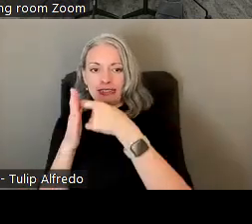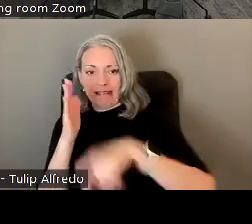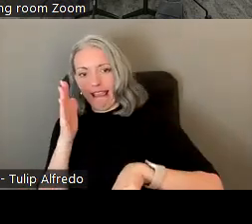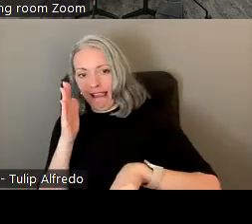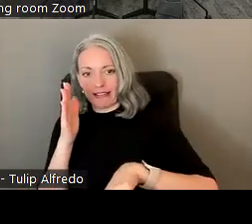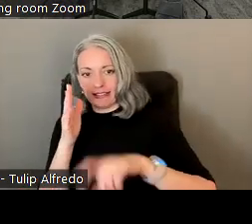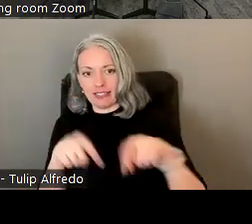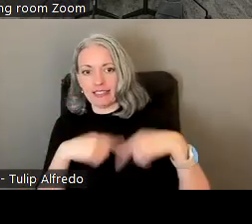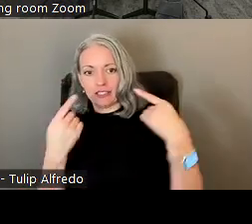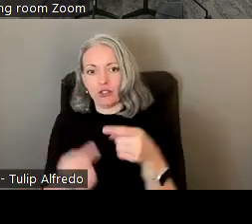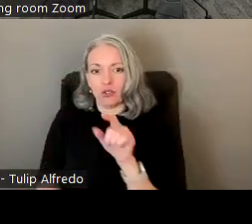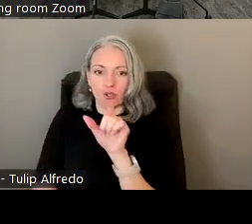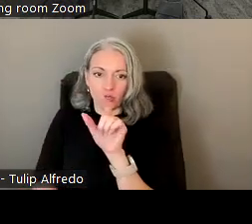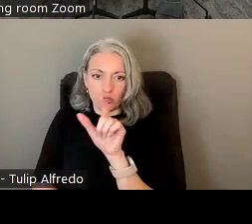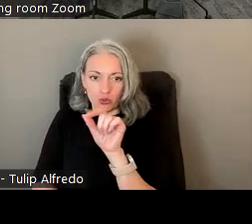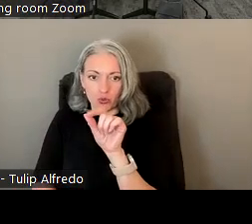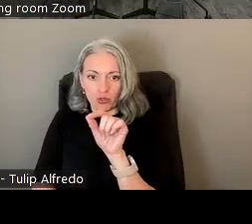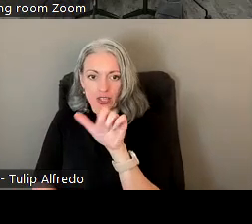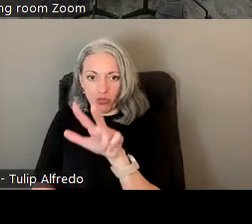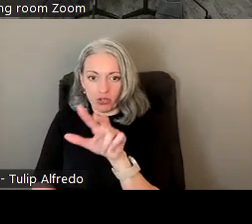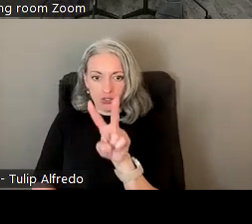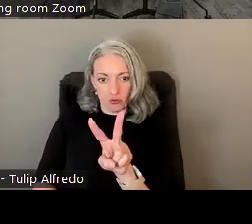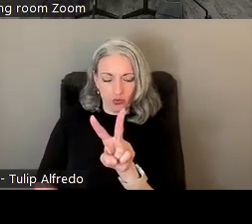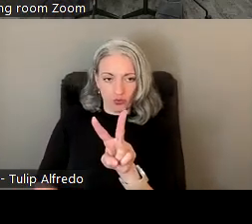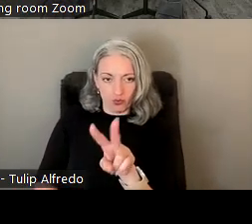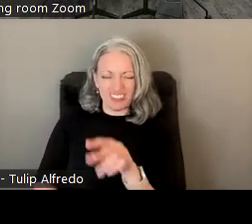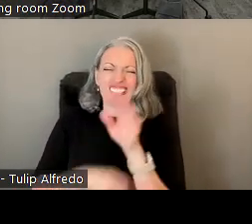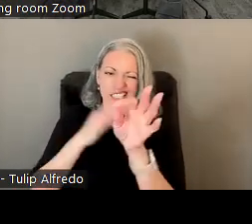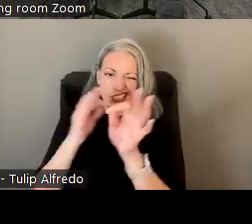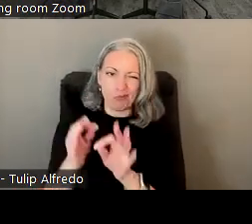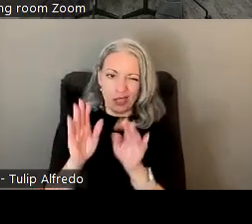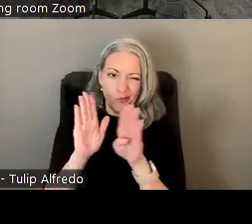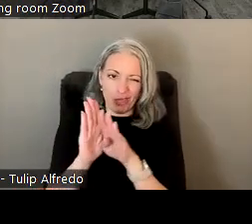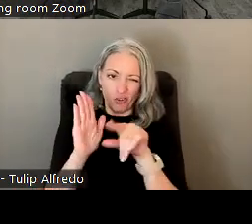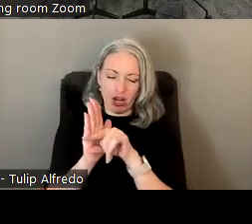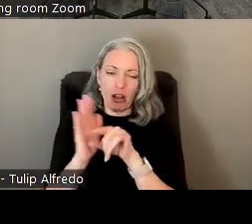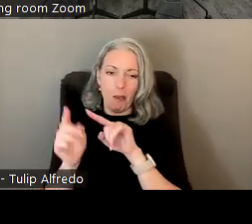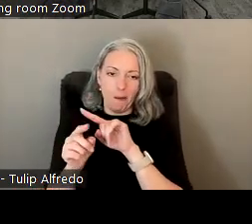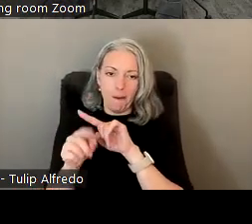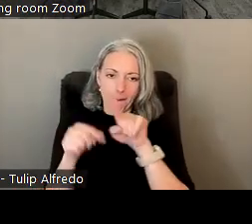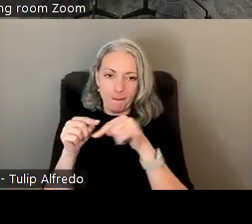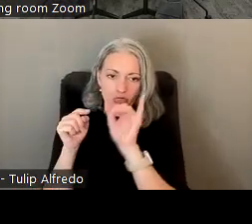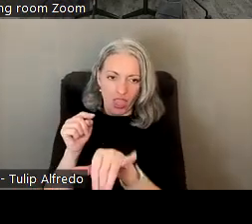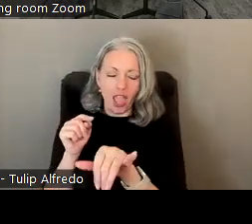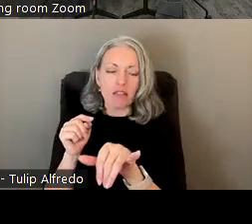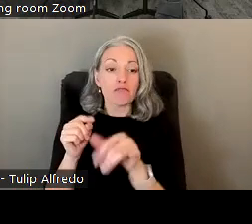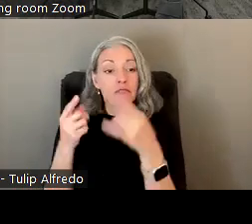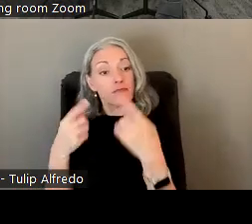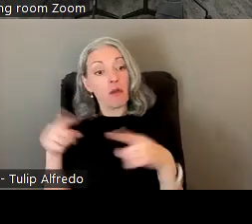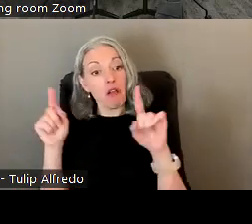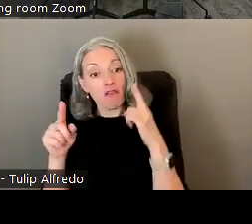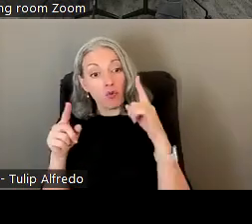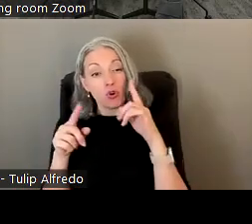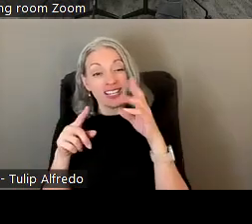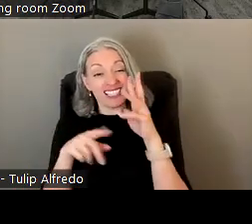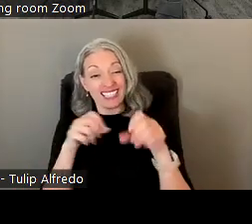till 2032. And just a little background on it, it has been very successful for the previous 6 years. It's raised more than